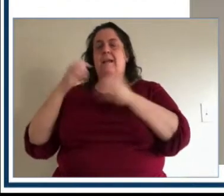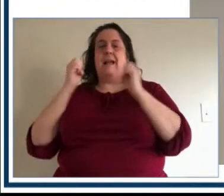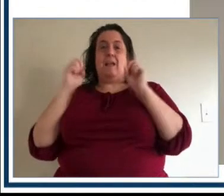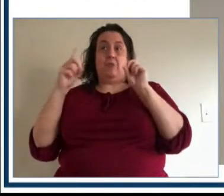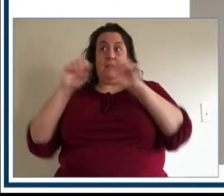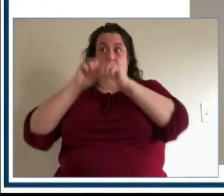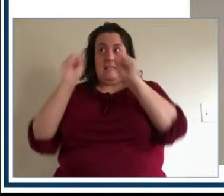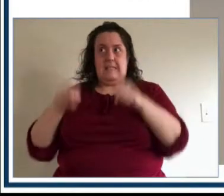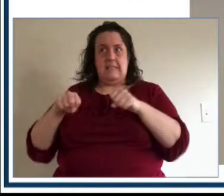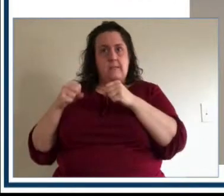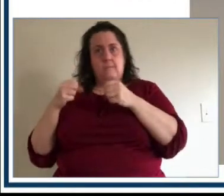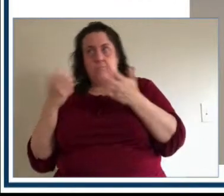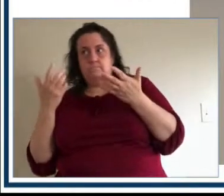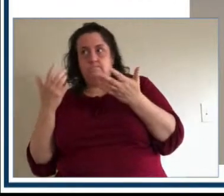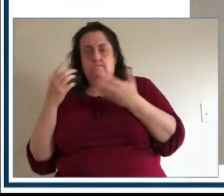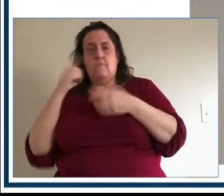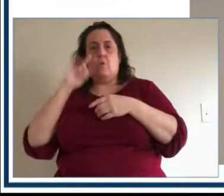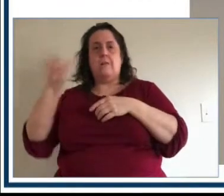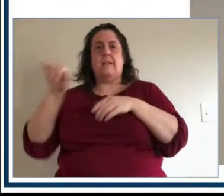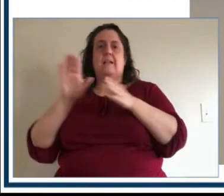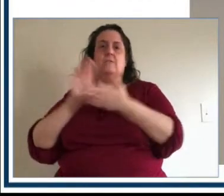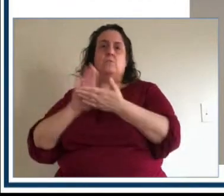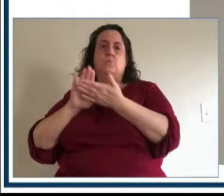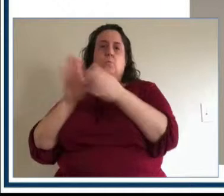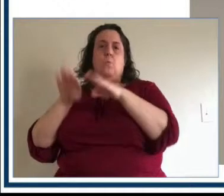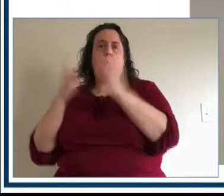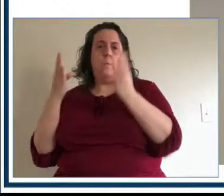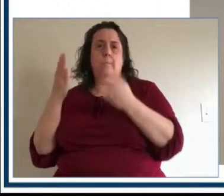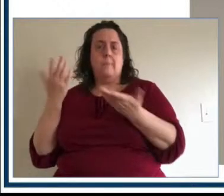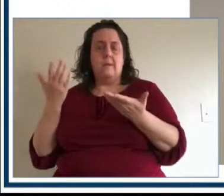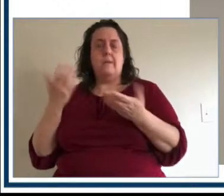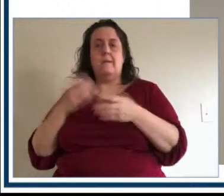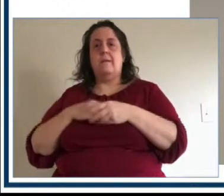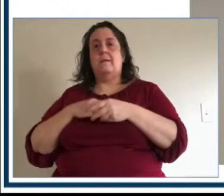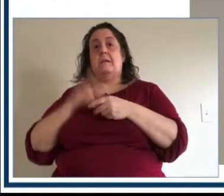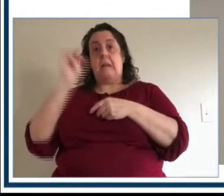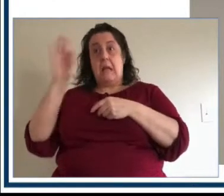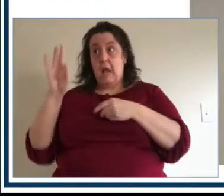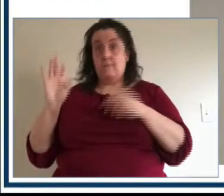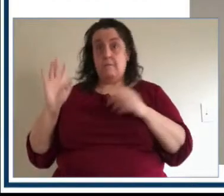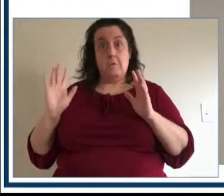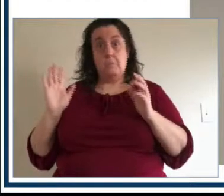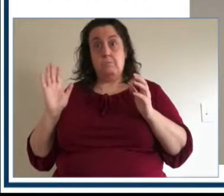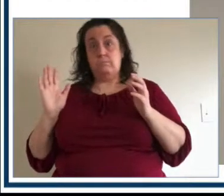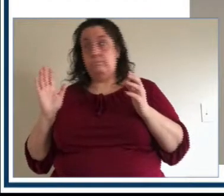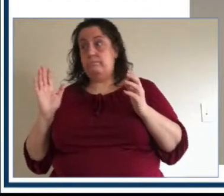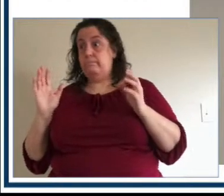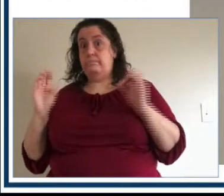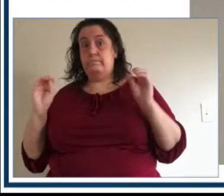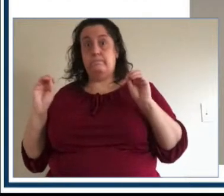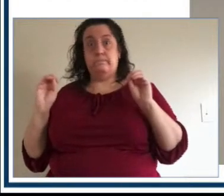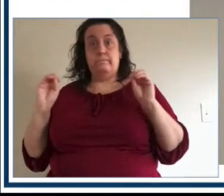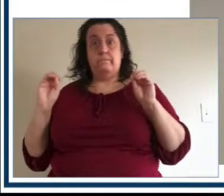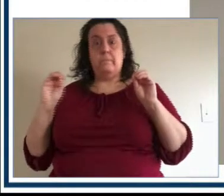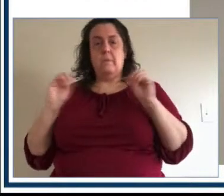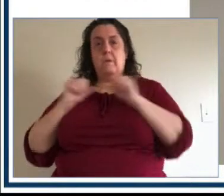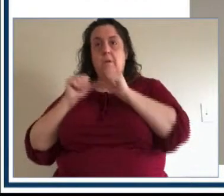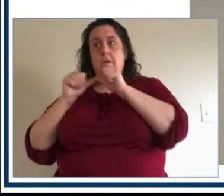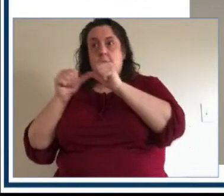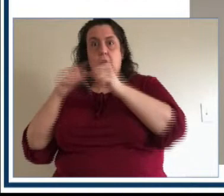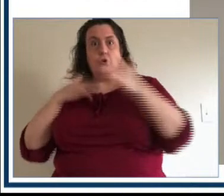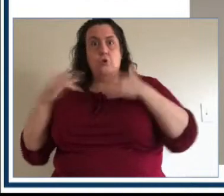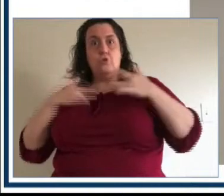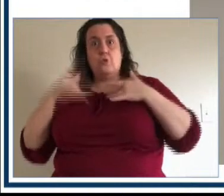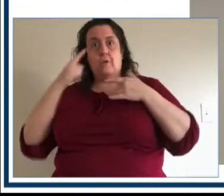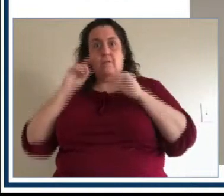reopening that school. There certainly would be, if they're clear, as long as there's no ongoing concerns. Then from a